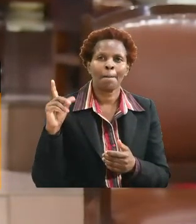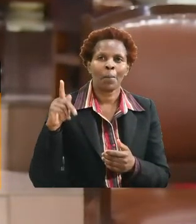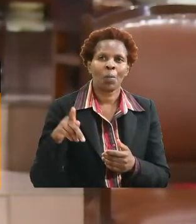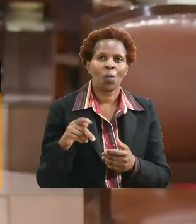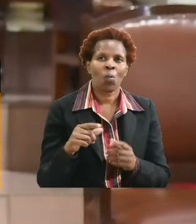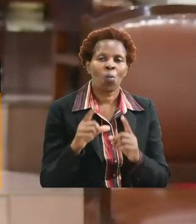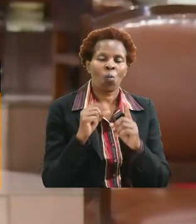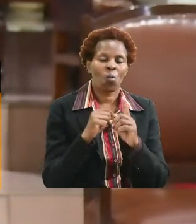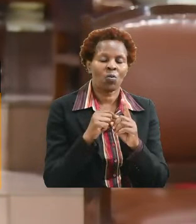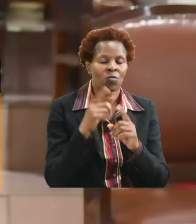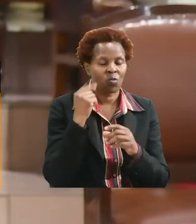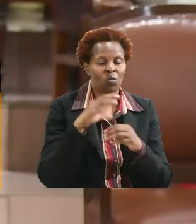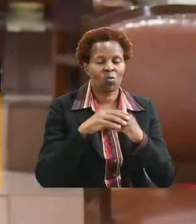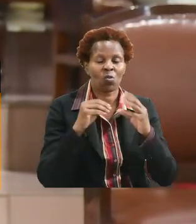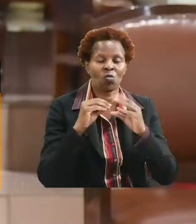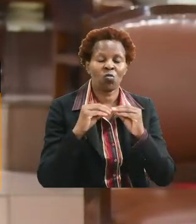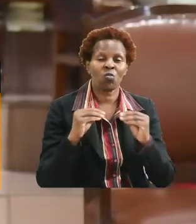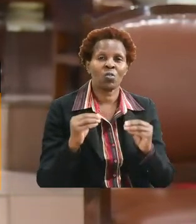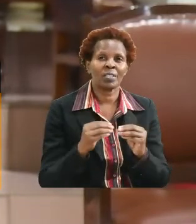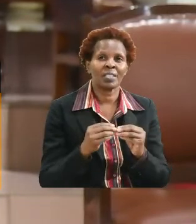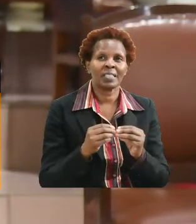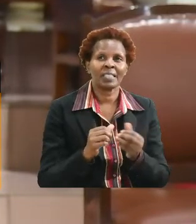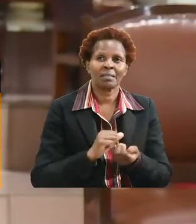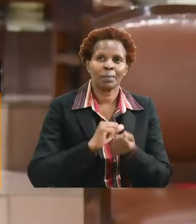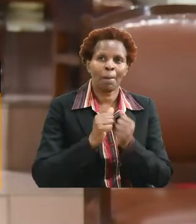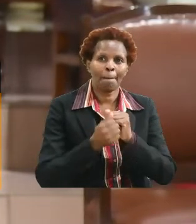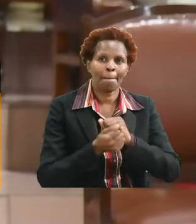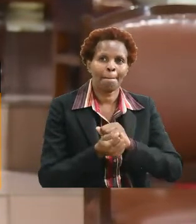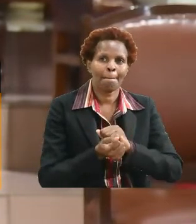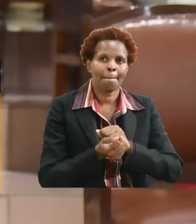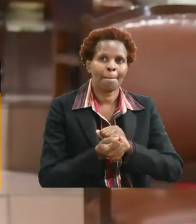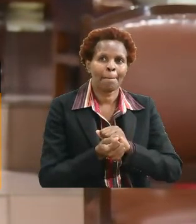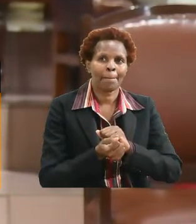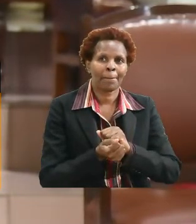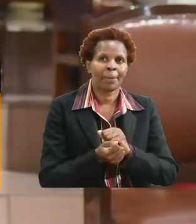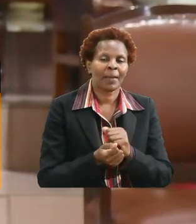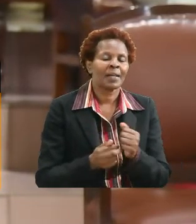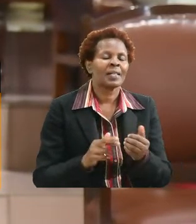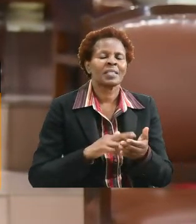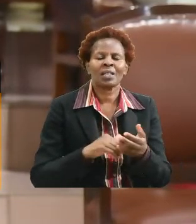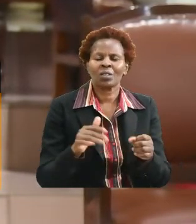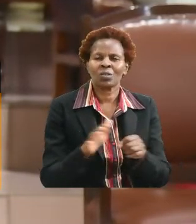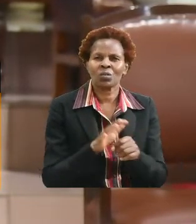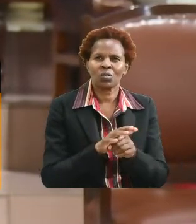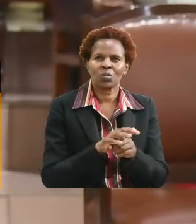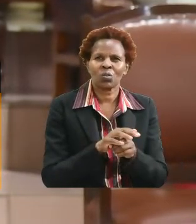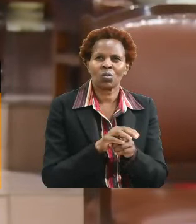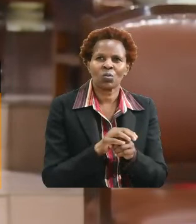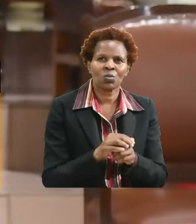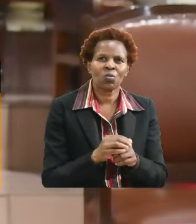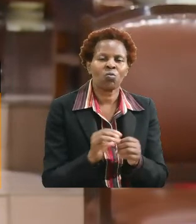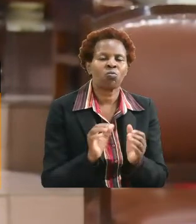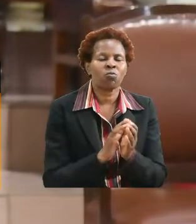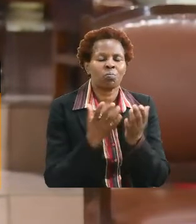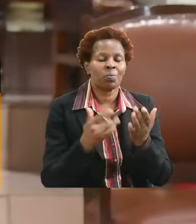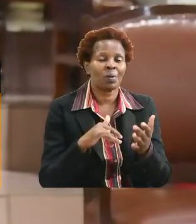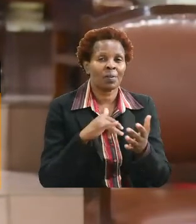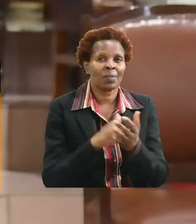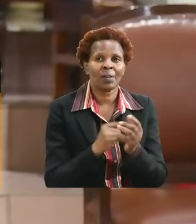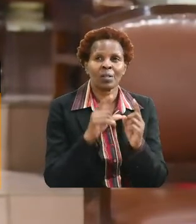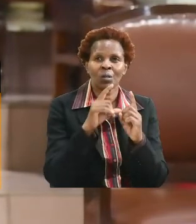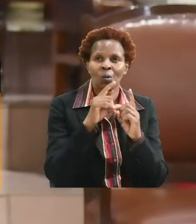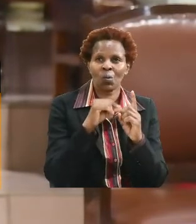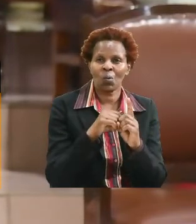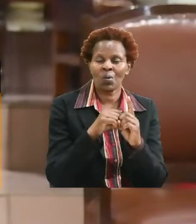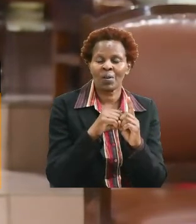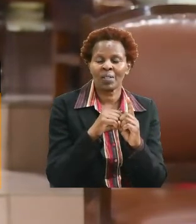used is variously translated. If you read so many versions, you will realize that word both